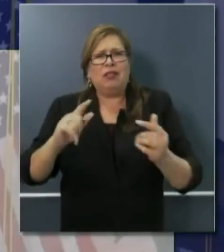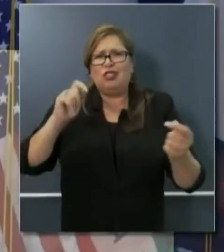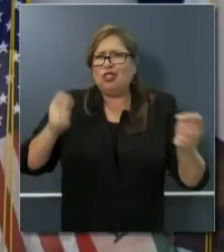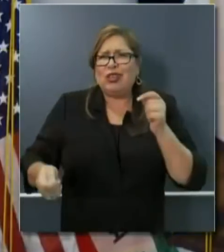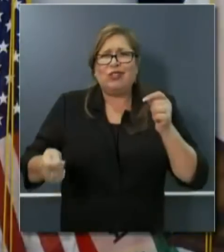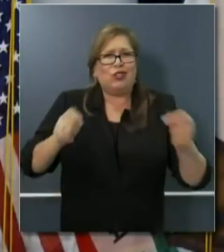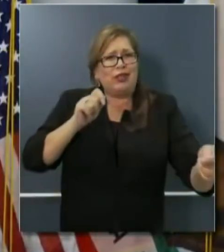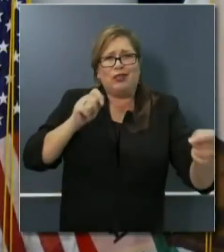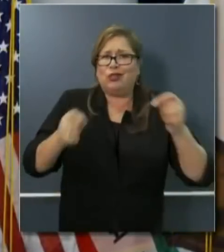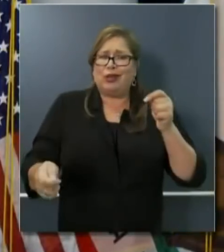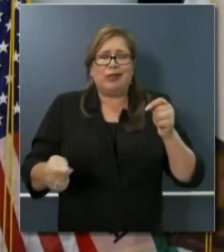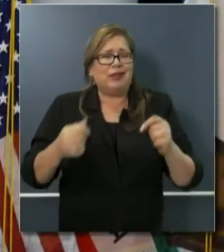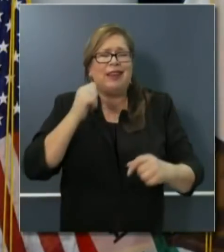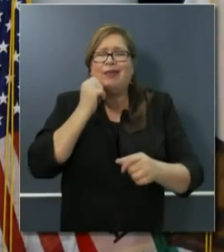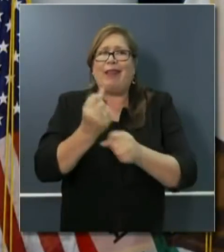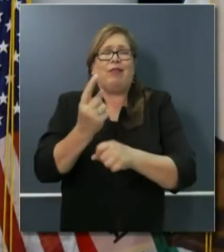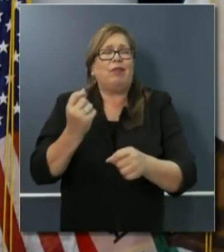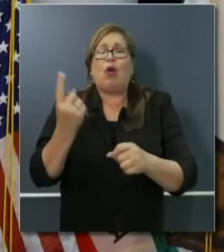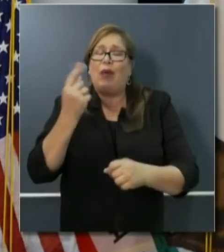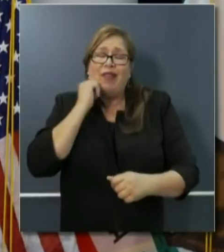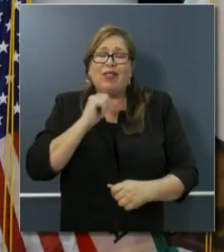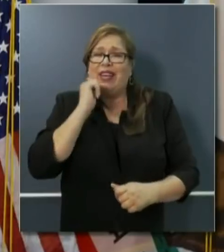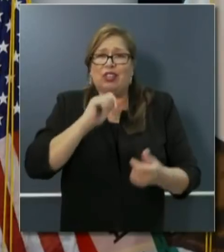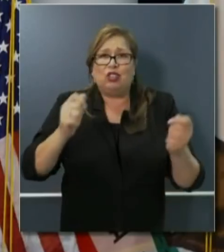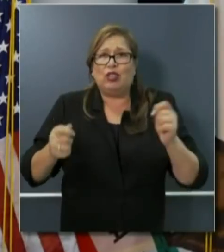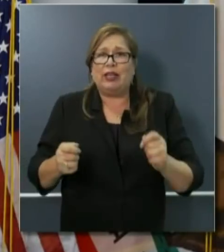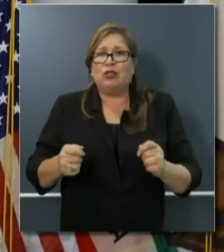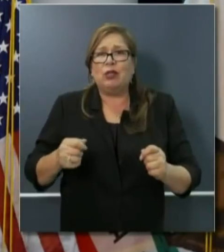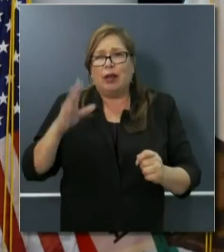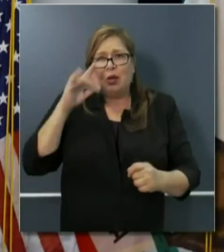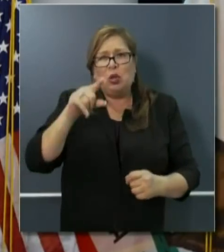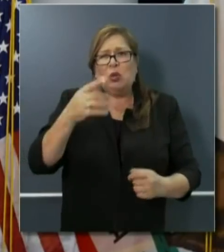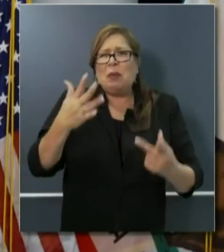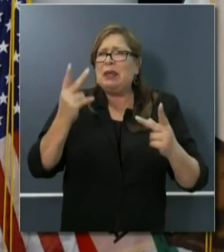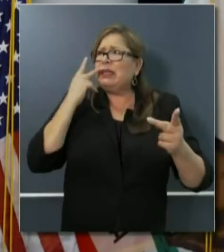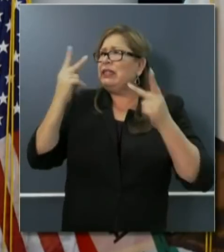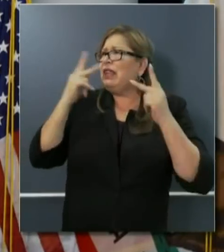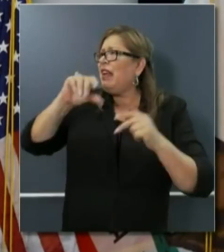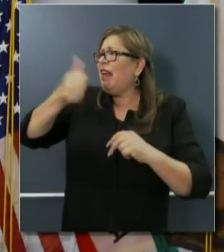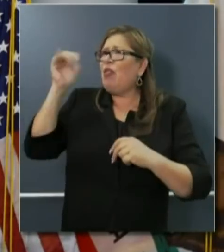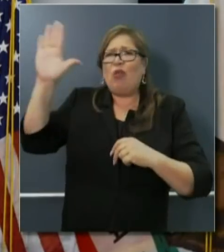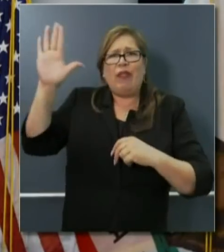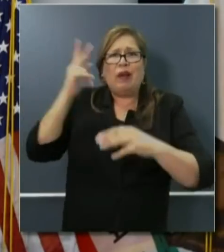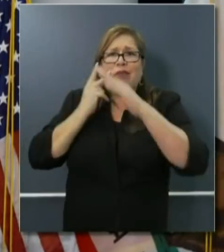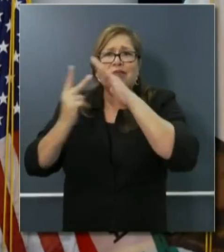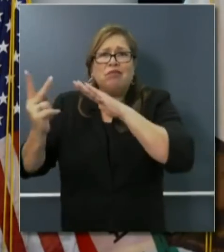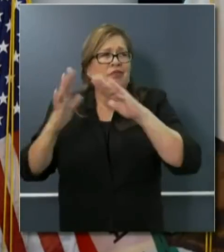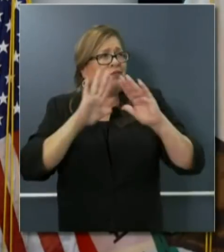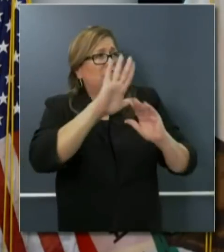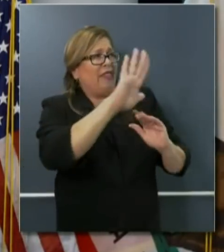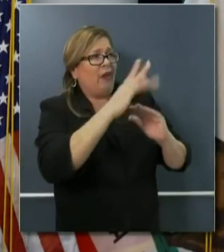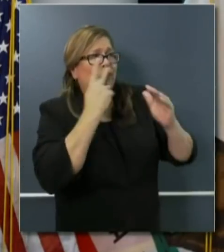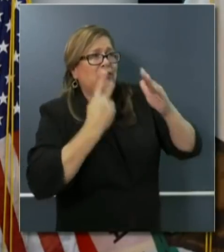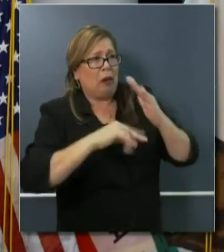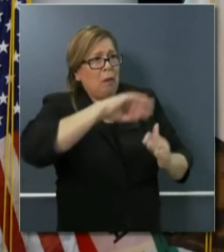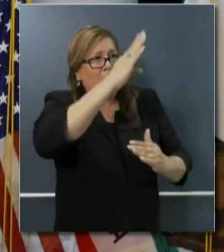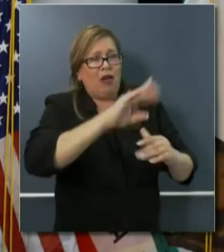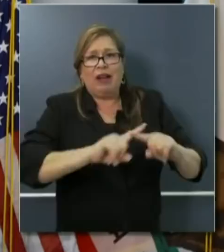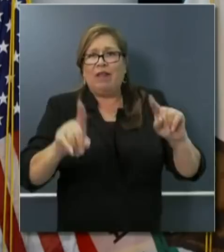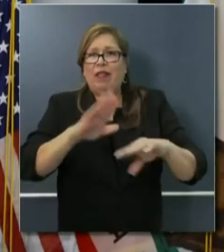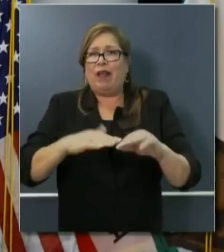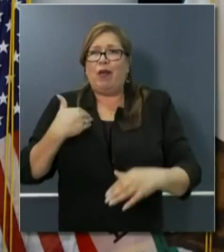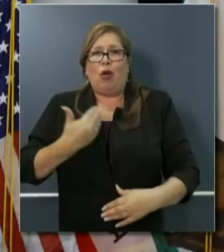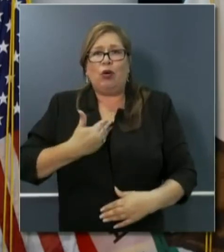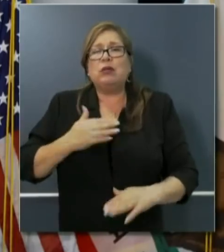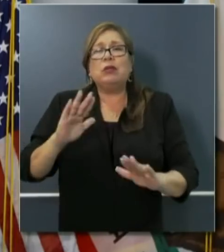there are a number of different models out there. Many of you are seeing them in other settings. We need to keep an eye on these very closely